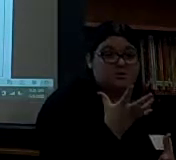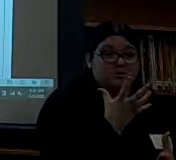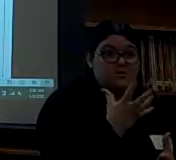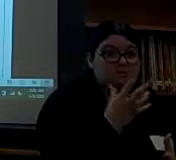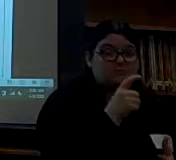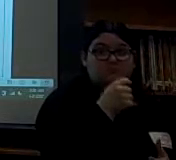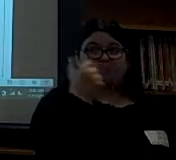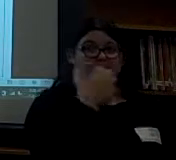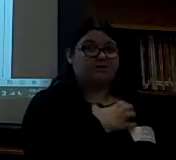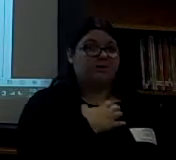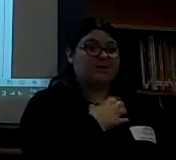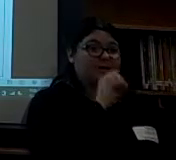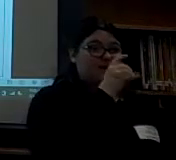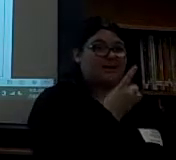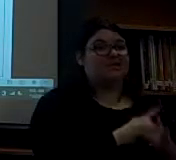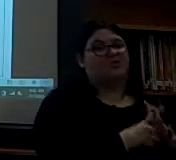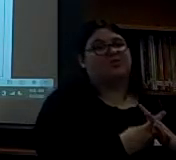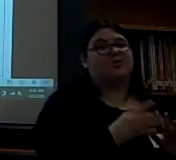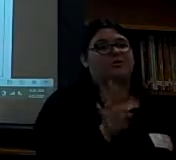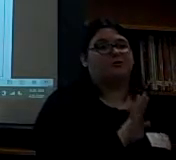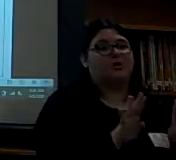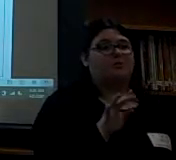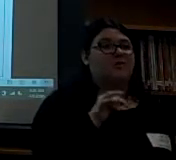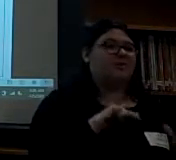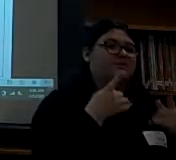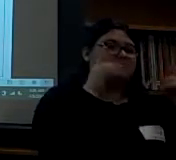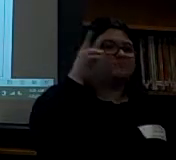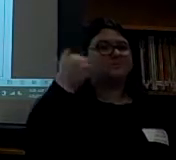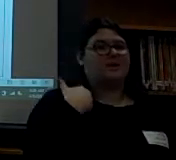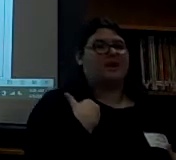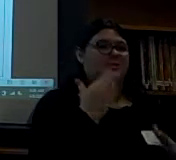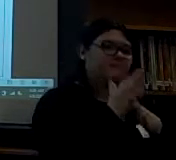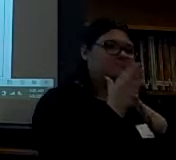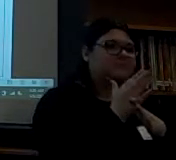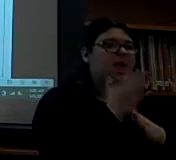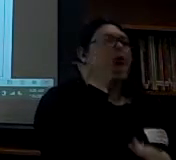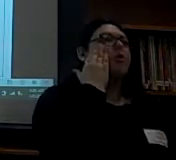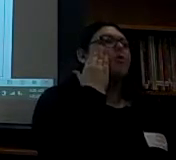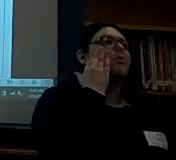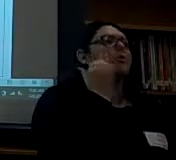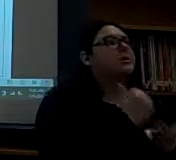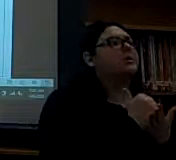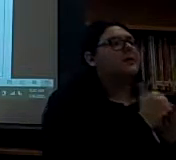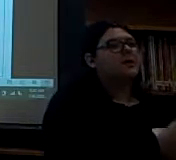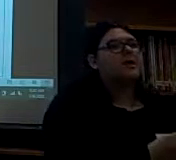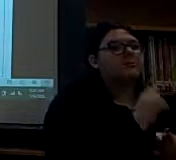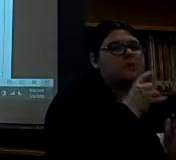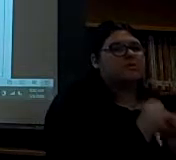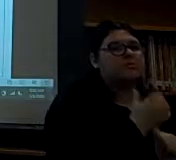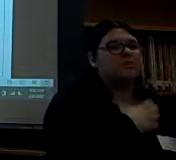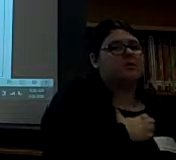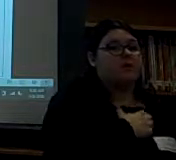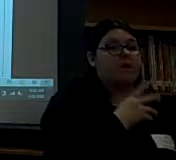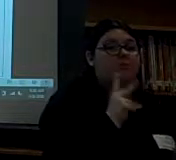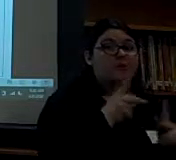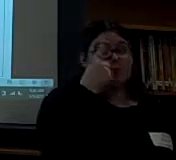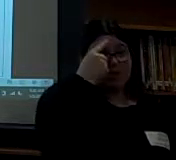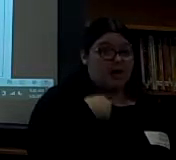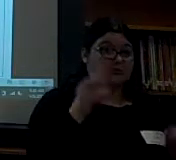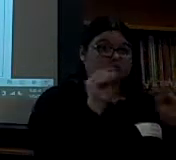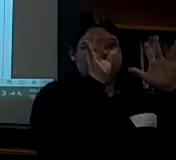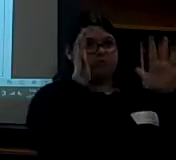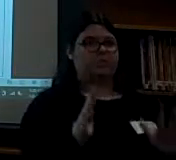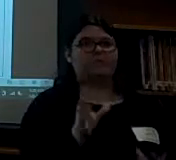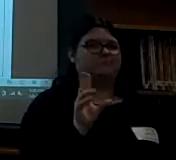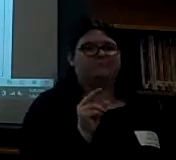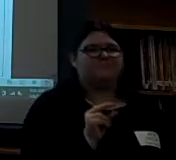kids start to behave. And this is all the success that I had as a therapist, was I knew this. I helped kids with their yuck, and all of a sudden people thought I was a magician. I am not. I'm now